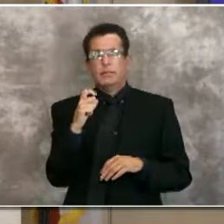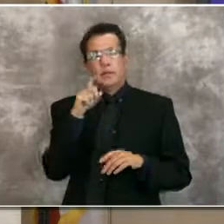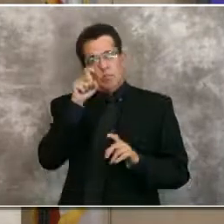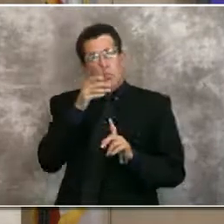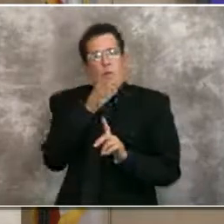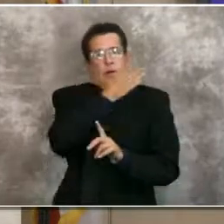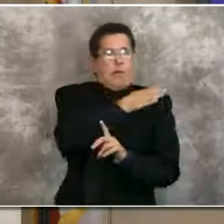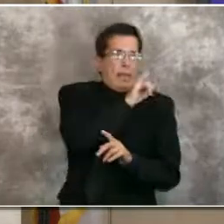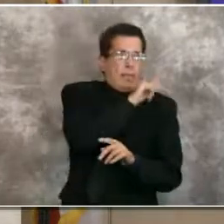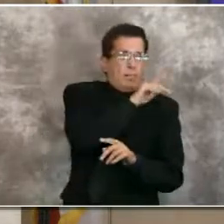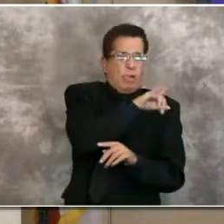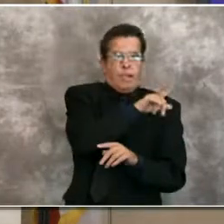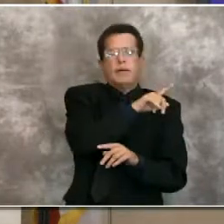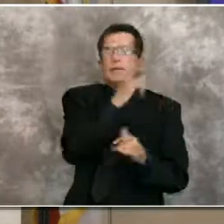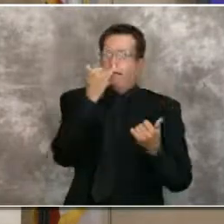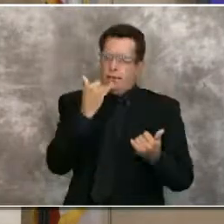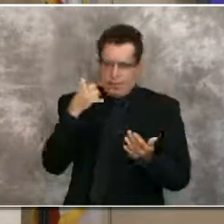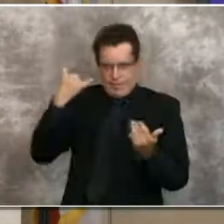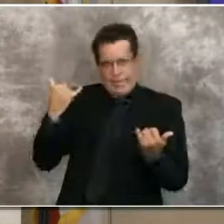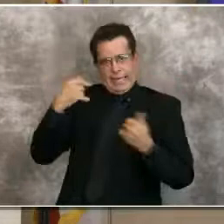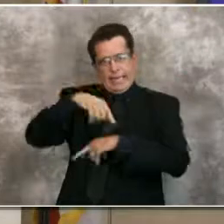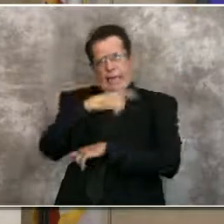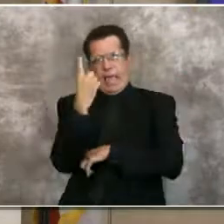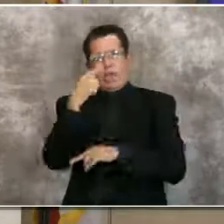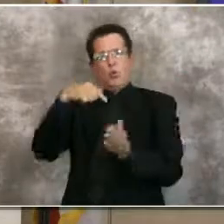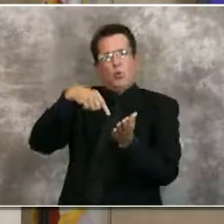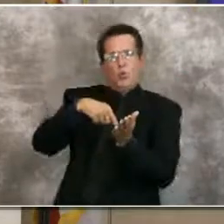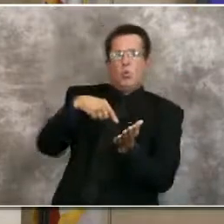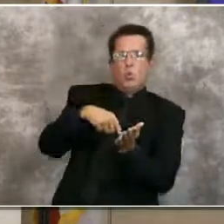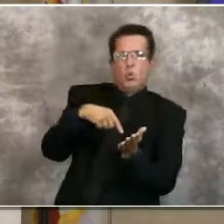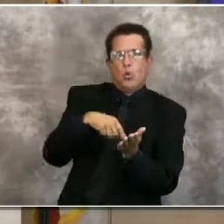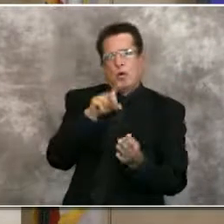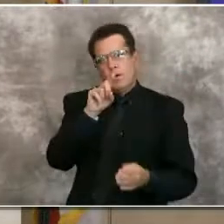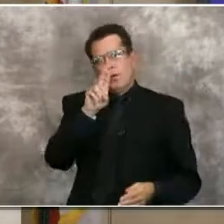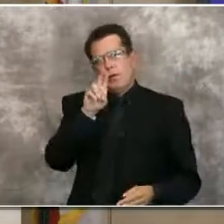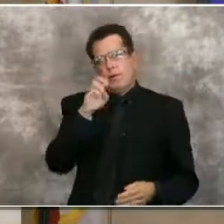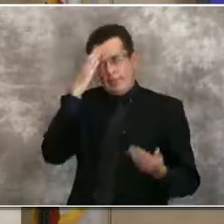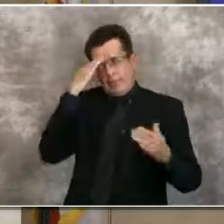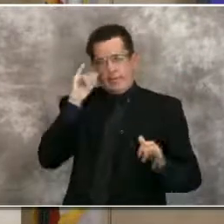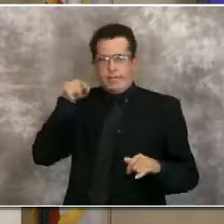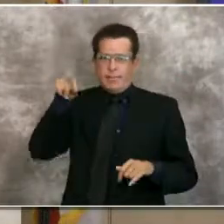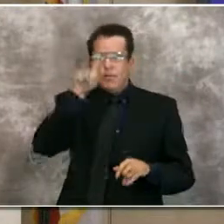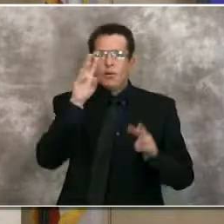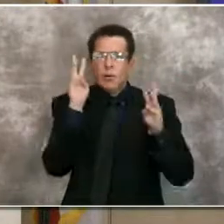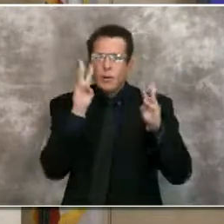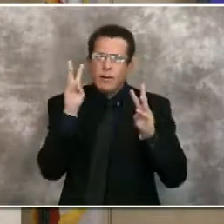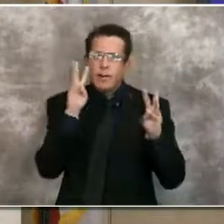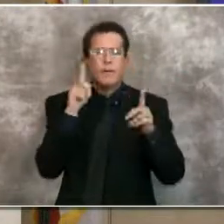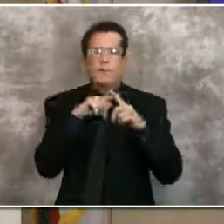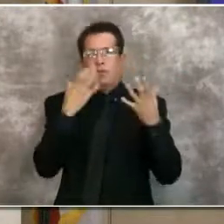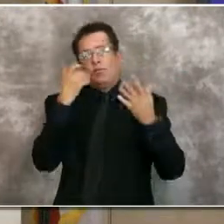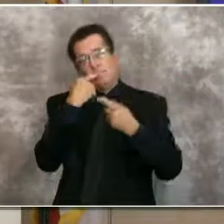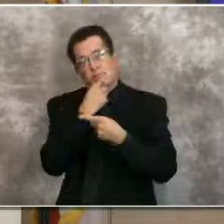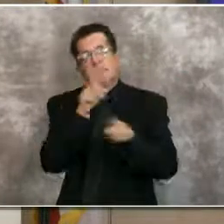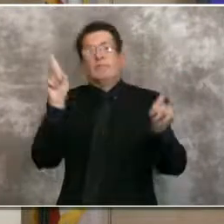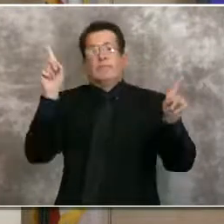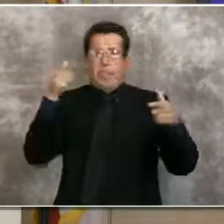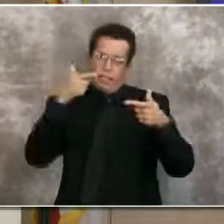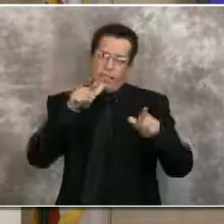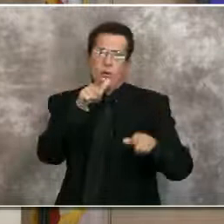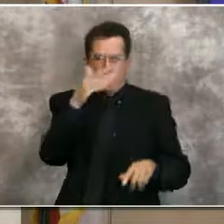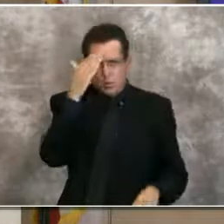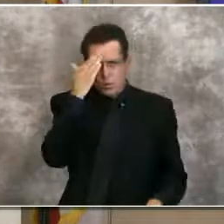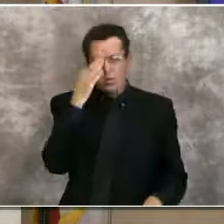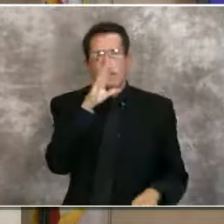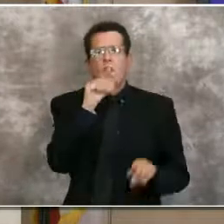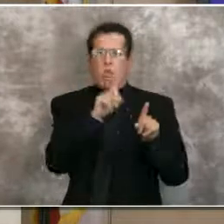or June, today is the day you're supposed to do that. I know we got enough things to worry about, but I just thought I would get that out there. But I do have